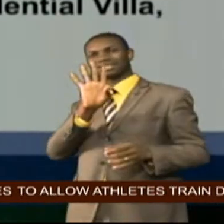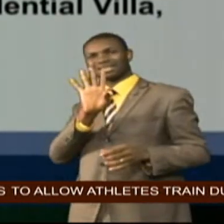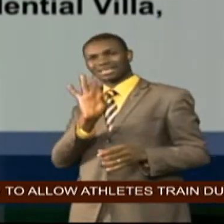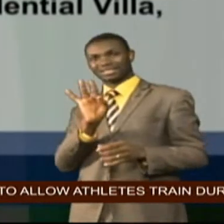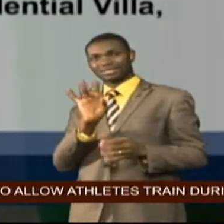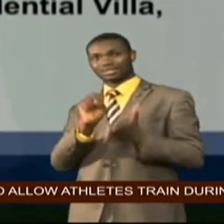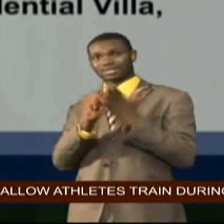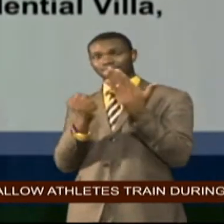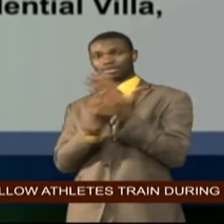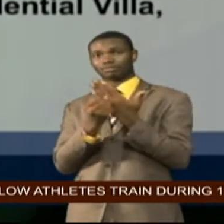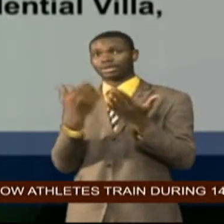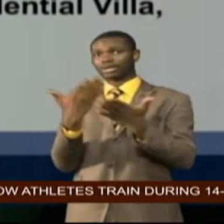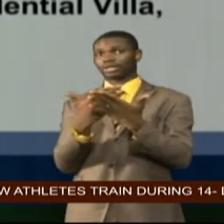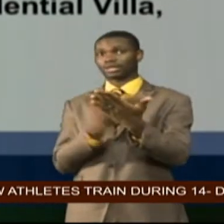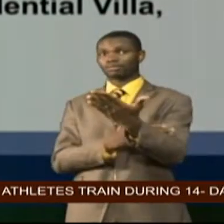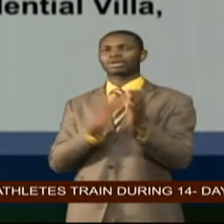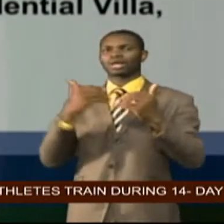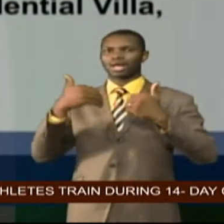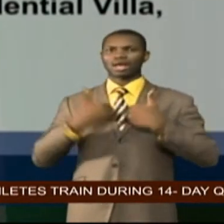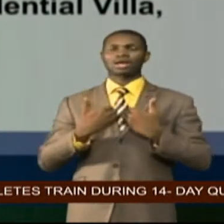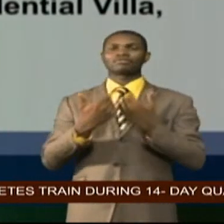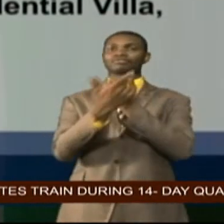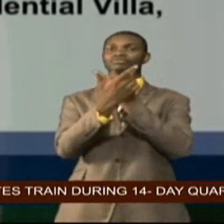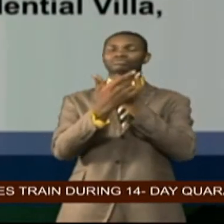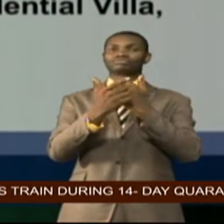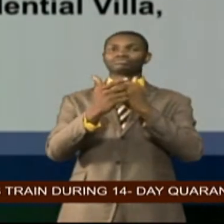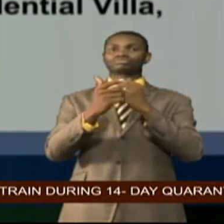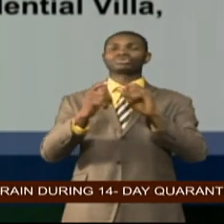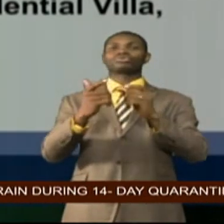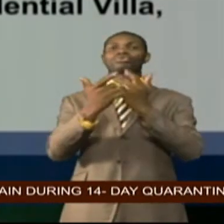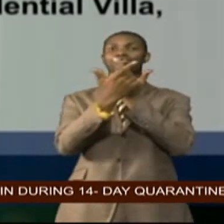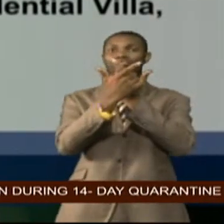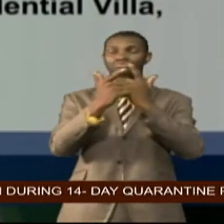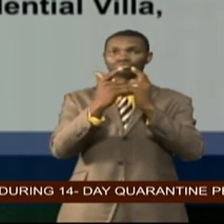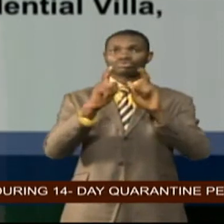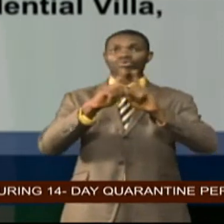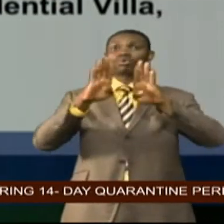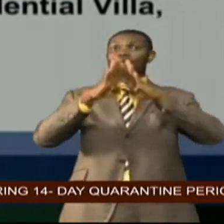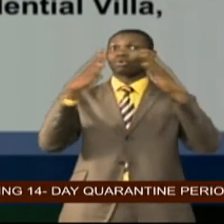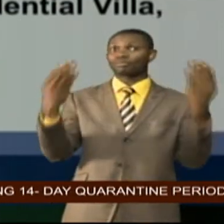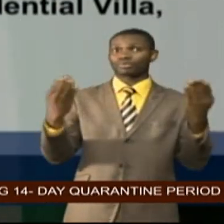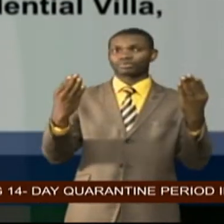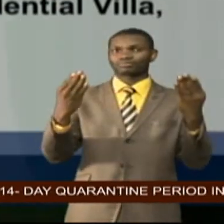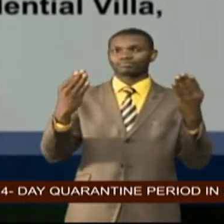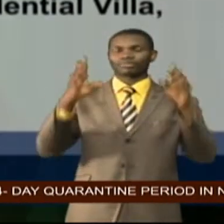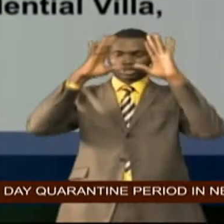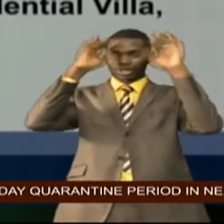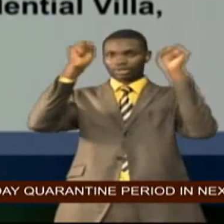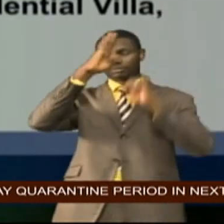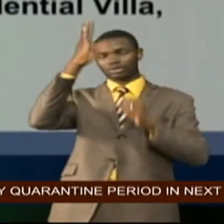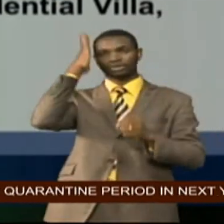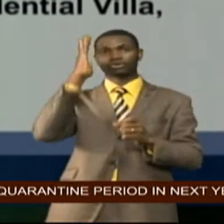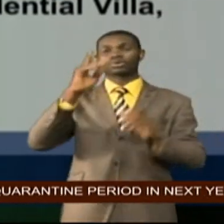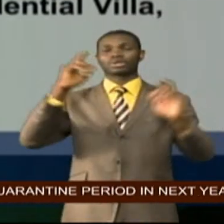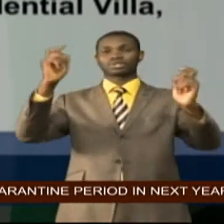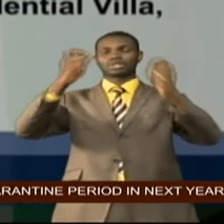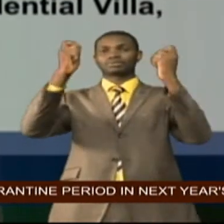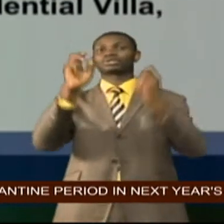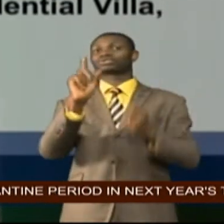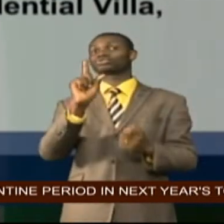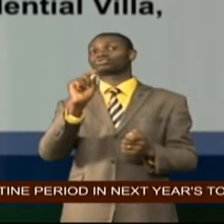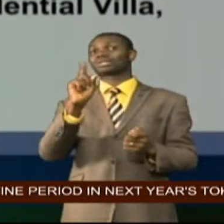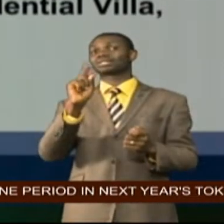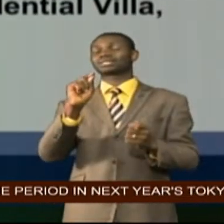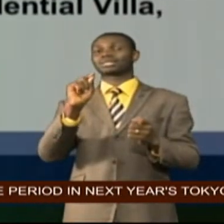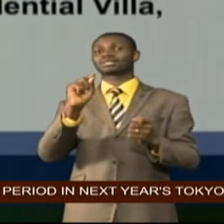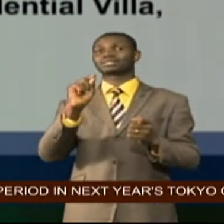morning, there will be the launch of the National Ethics and Integrity Award by President Muhammadu Buhari to commemorate the 20th anniversary